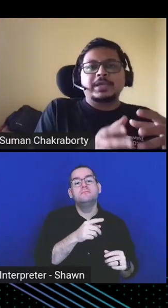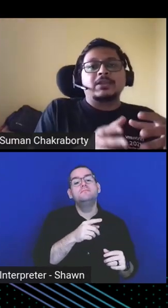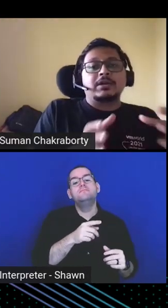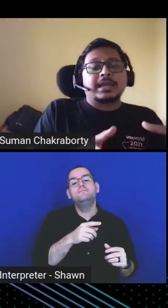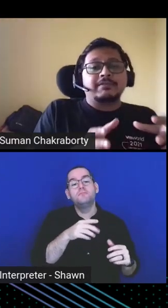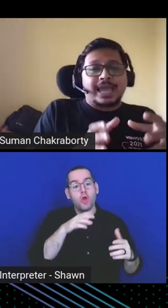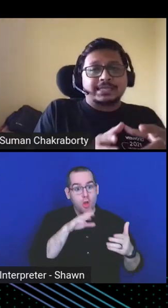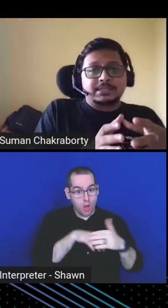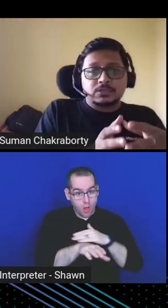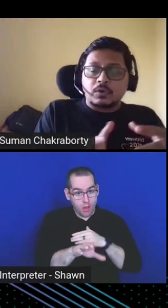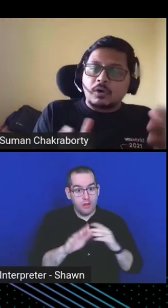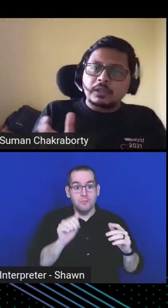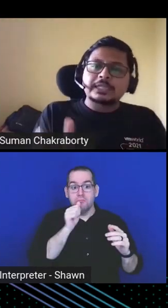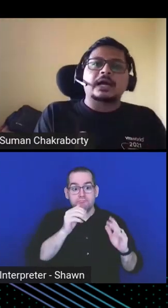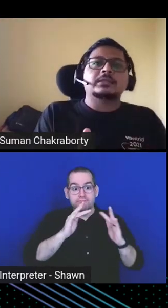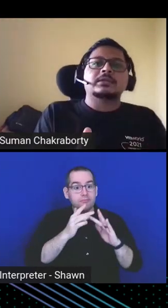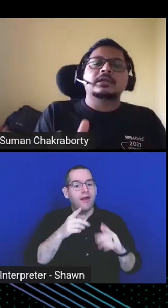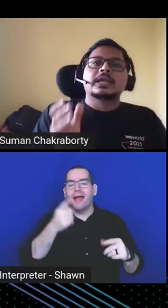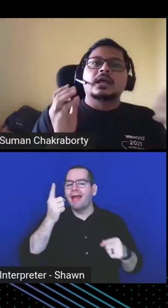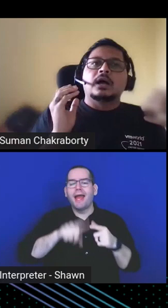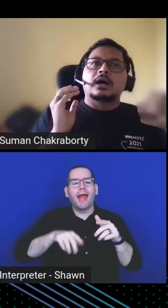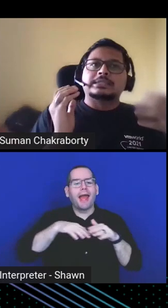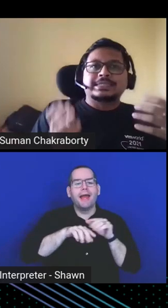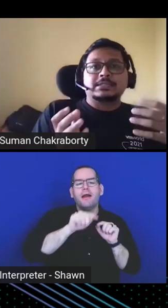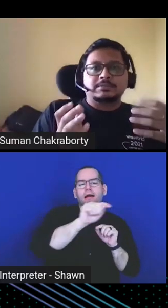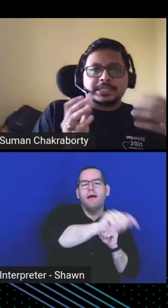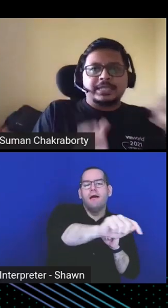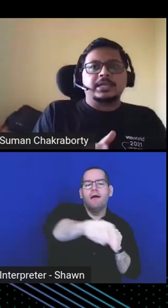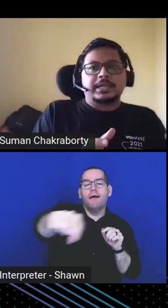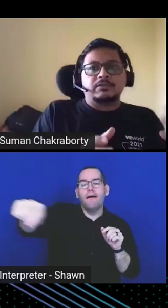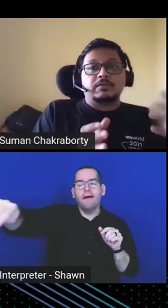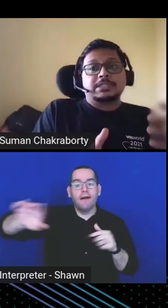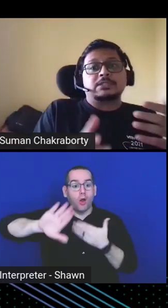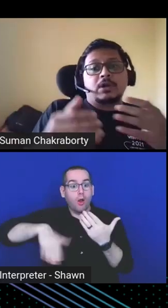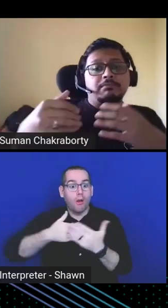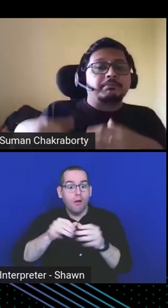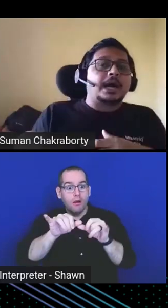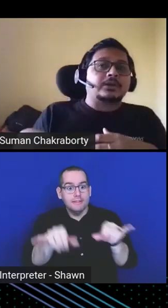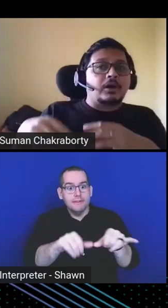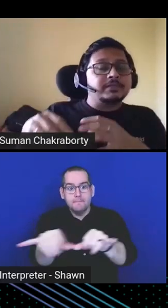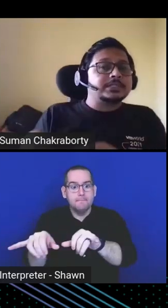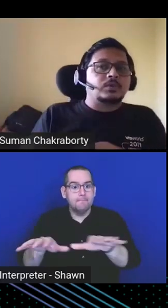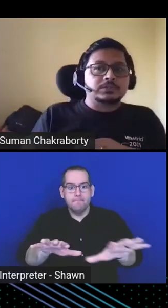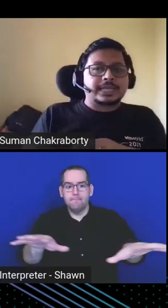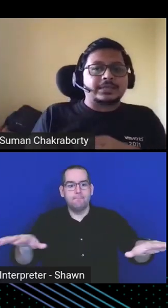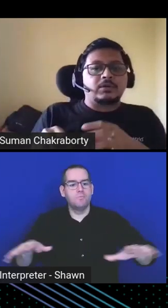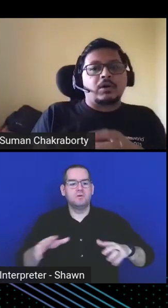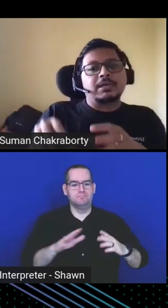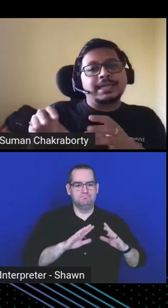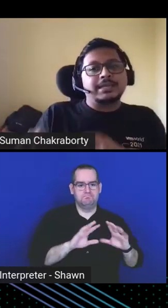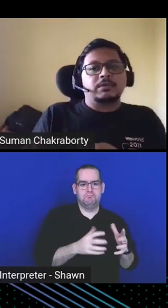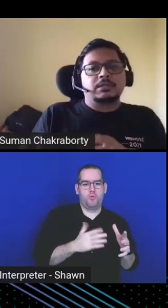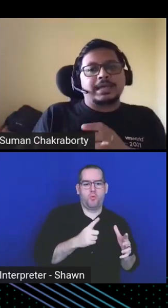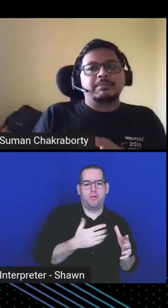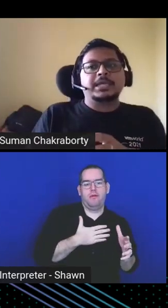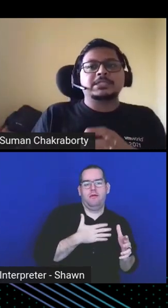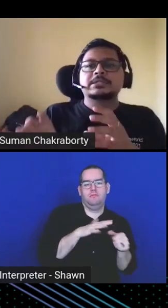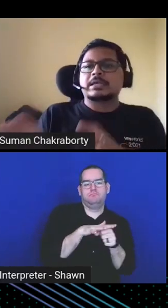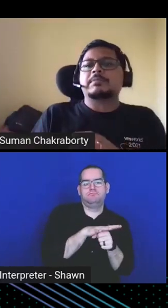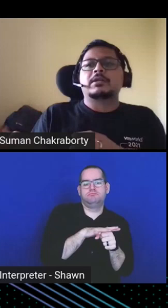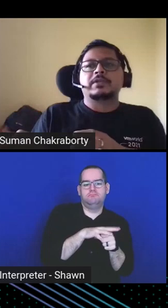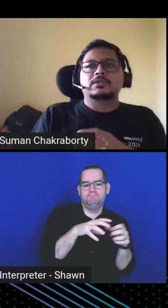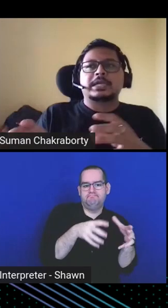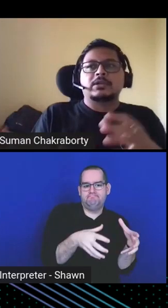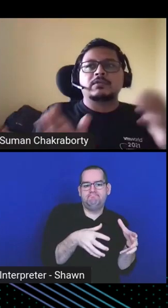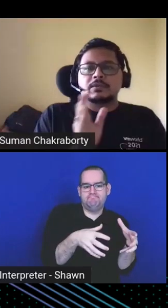he will not have access to all the other systems in the network which is not part of this host catalog. Only the applications